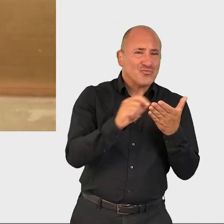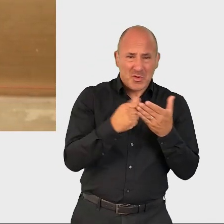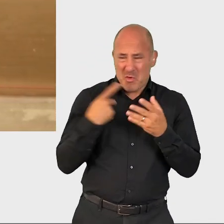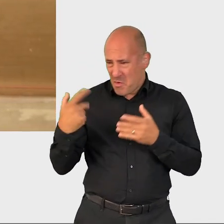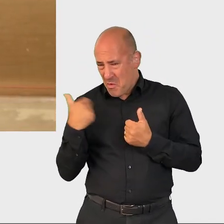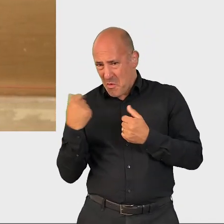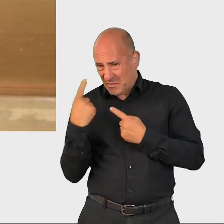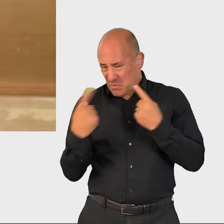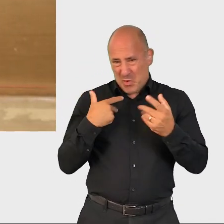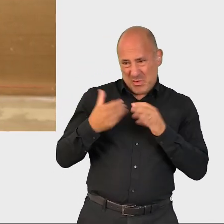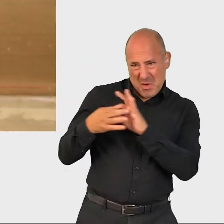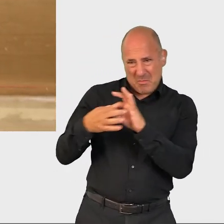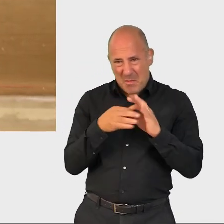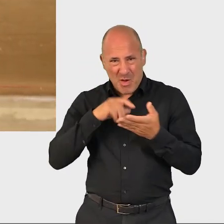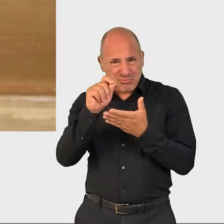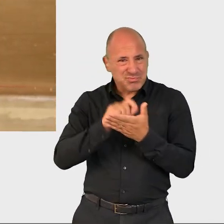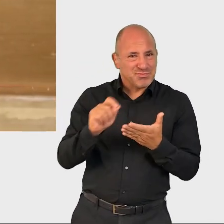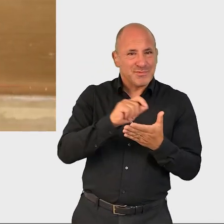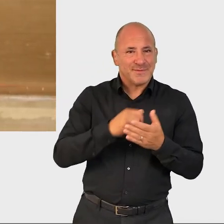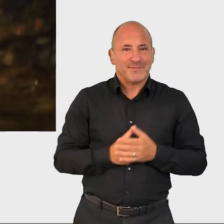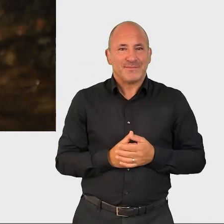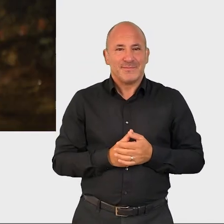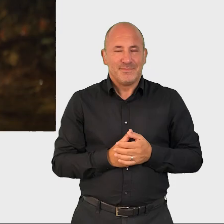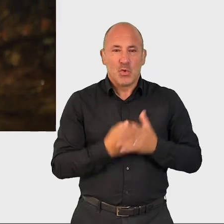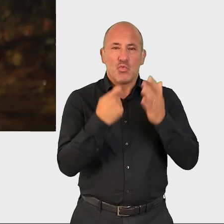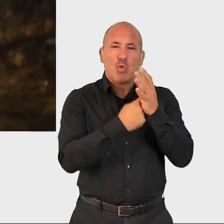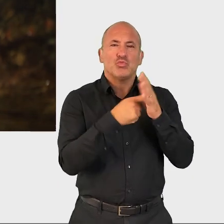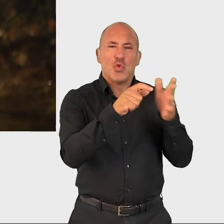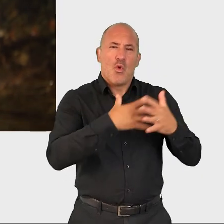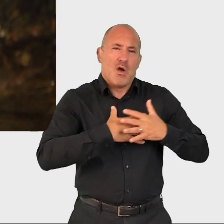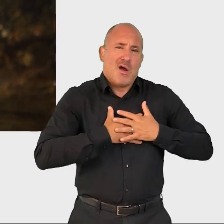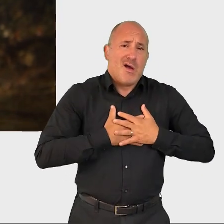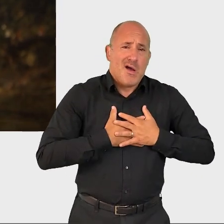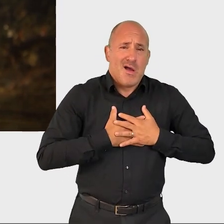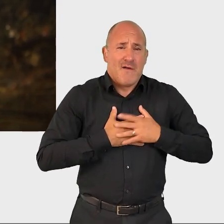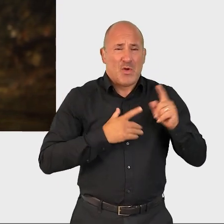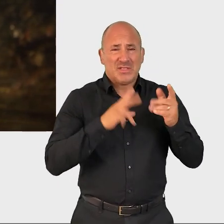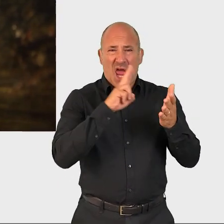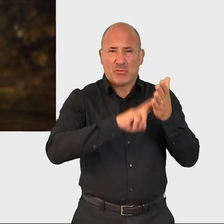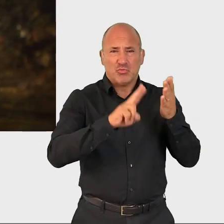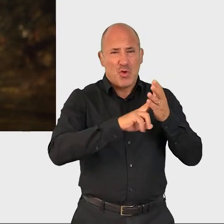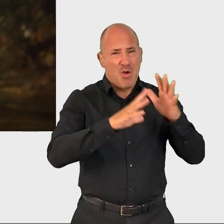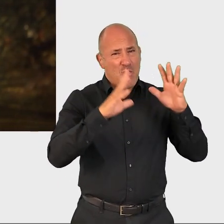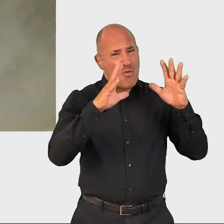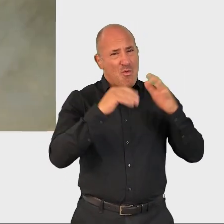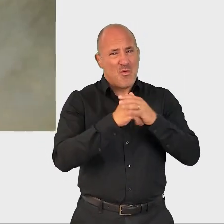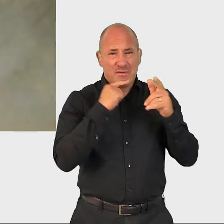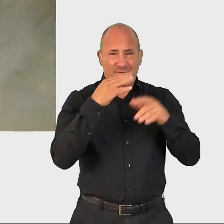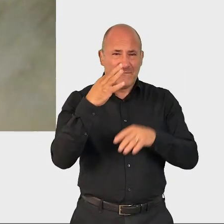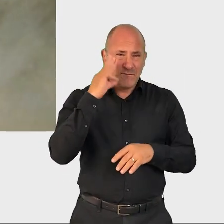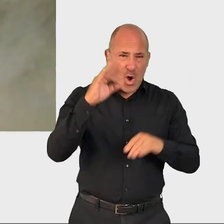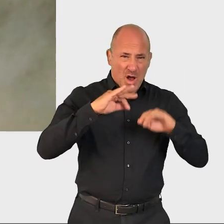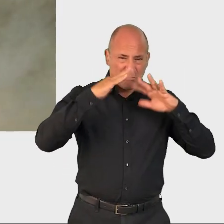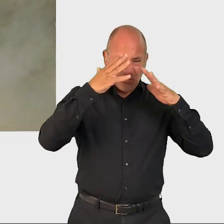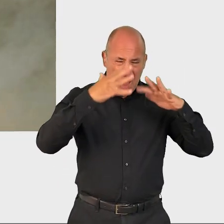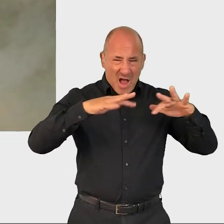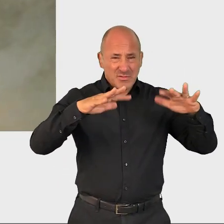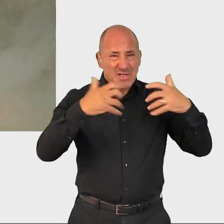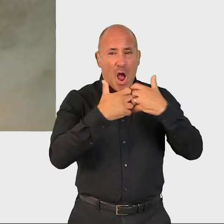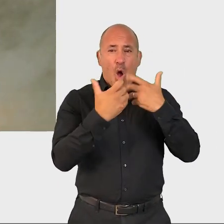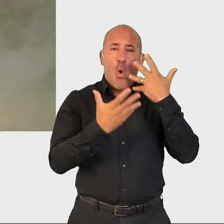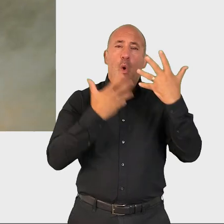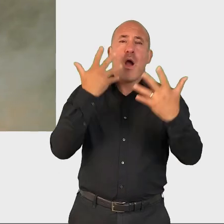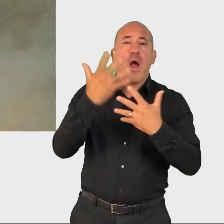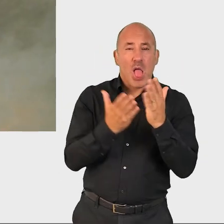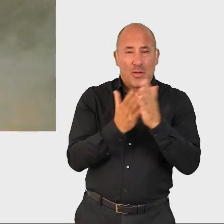even co-creating individual works. Rousseau had a passionate reverence for nature, describing the landscapes of France